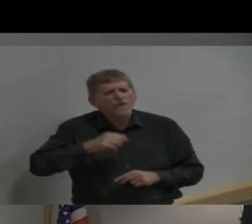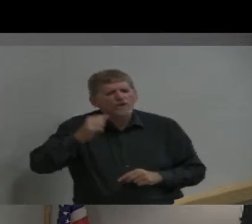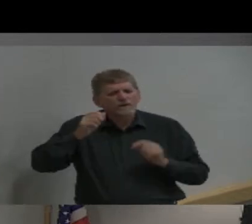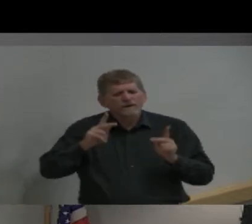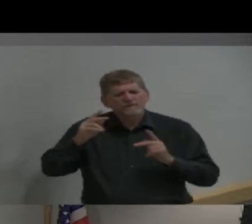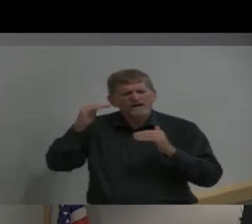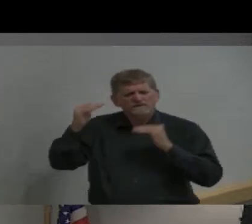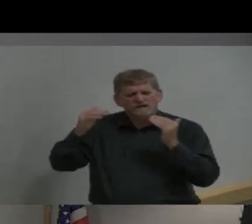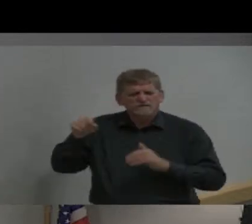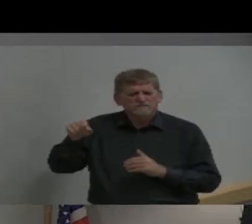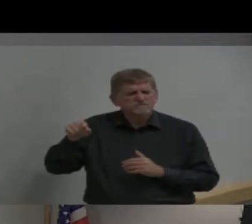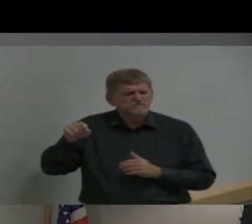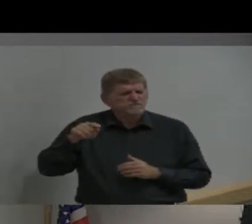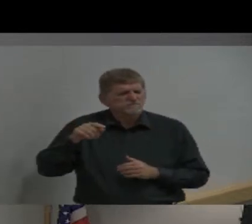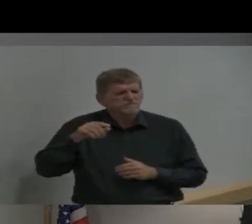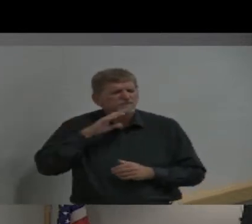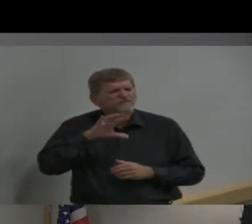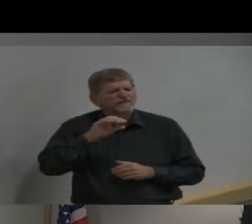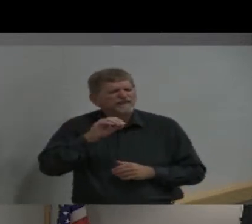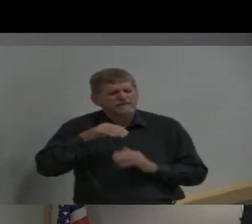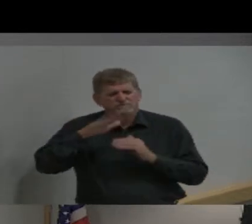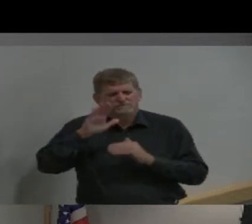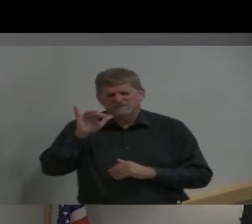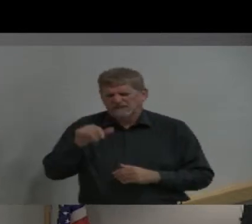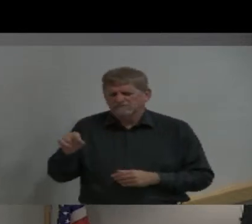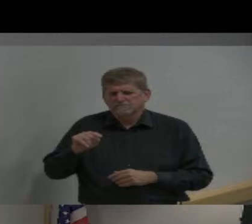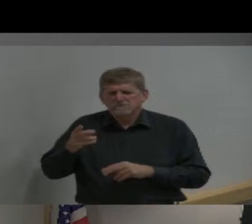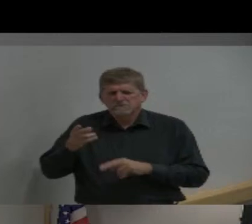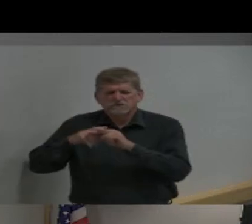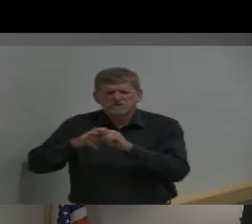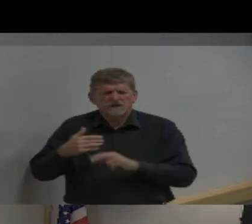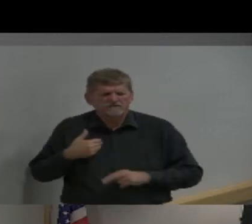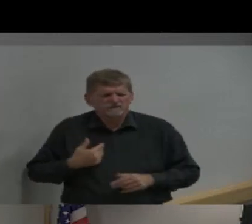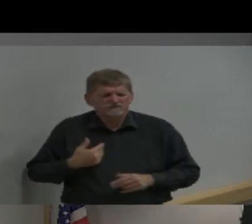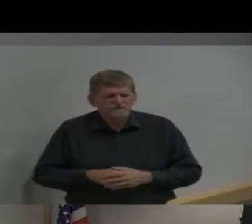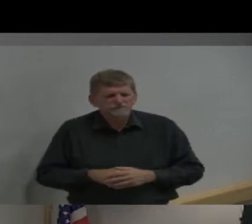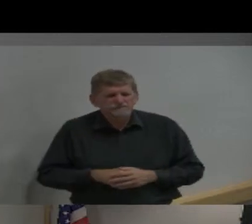50, and not necessarily